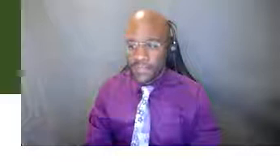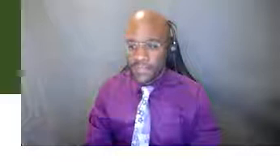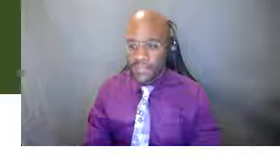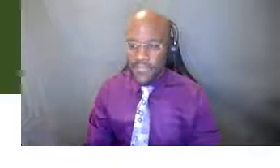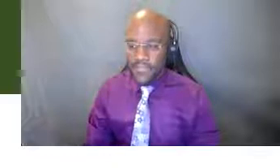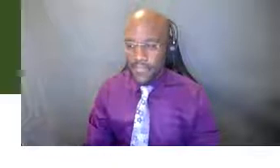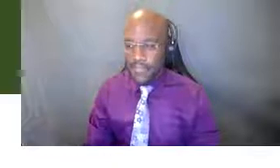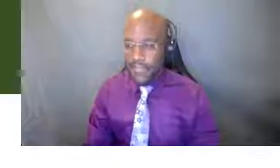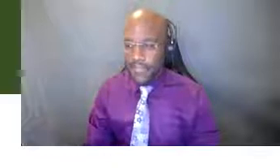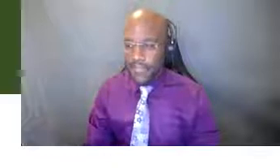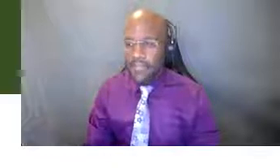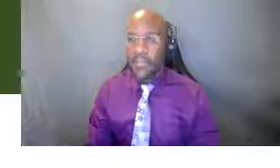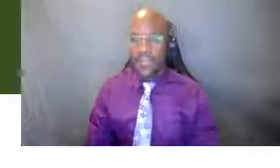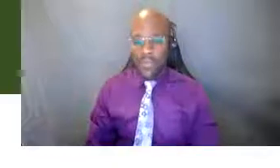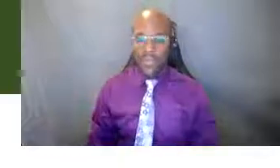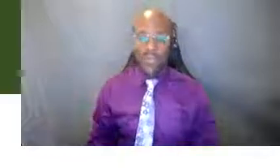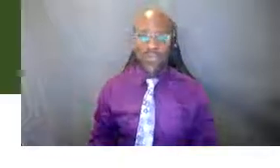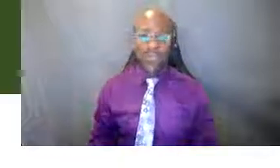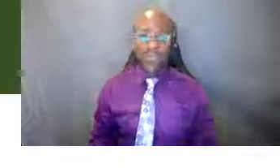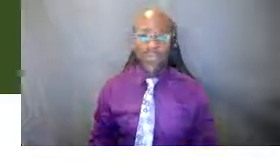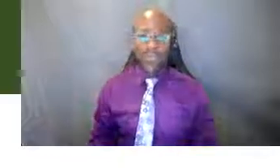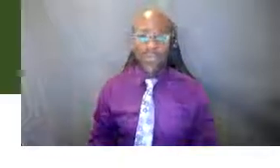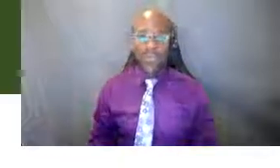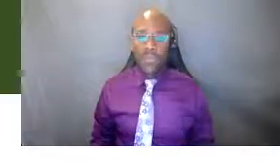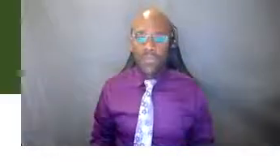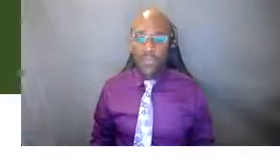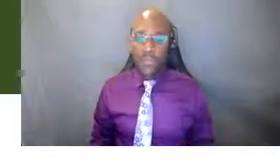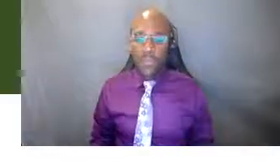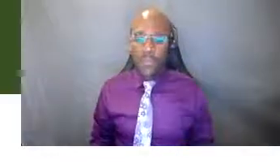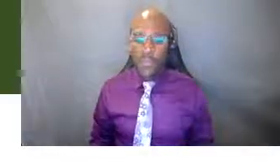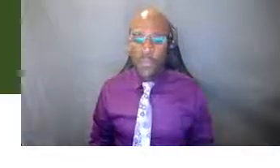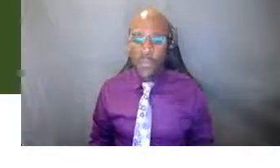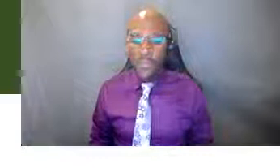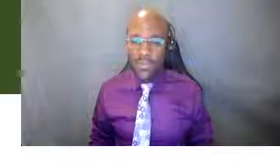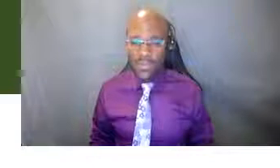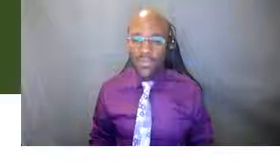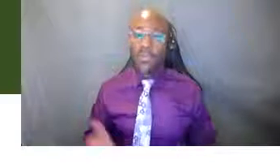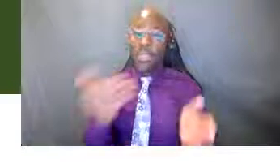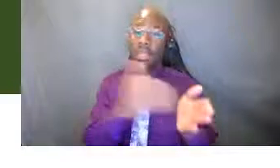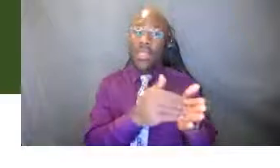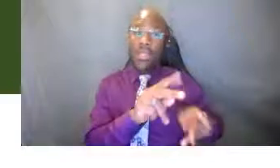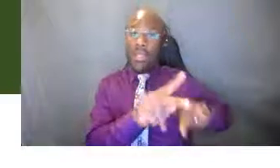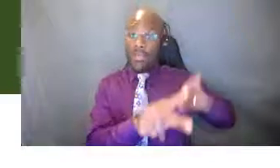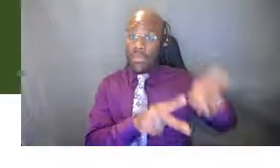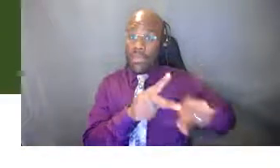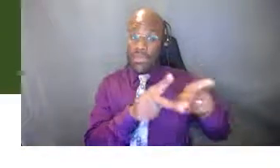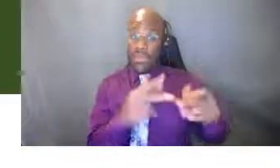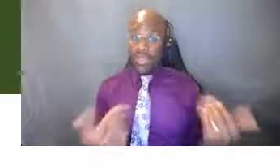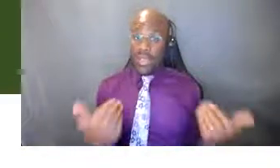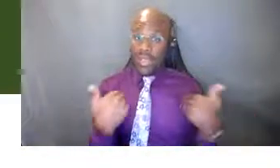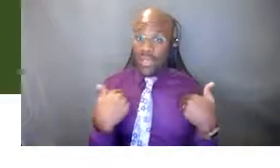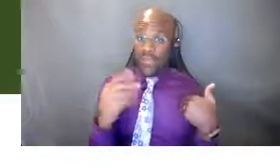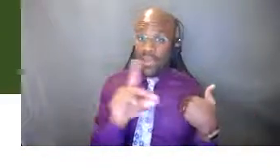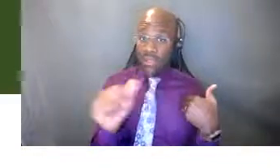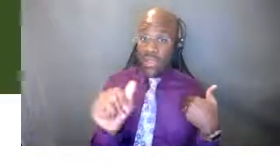So just the definition for people with disabilities under the Americans with Disabilities